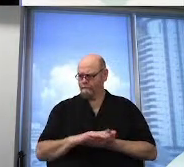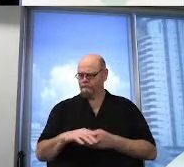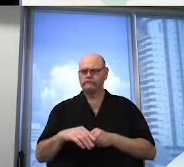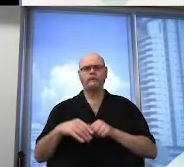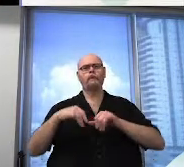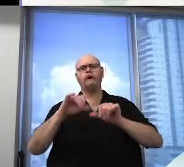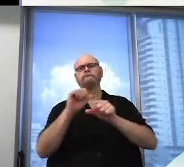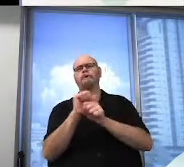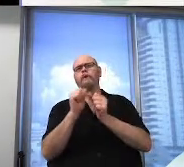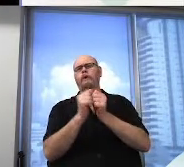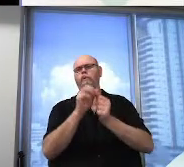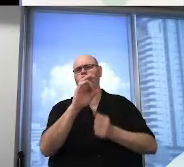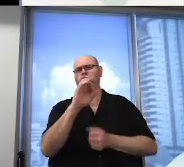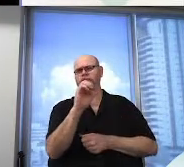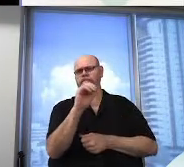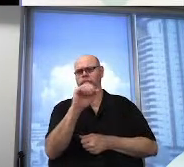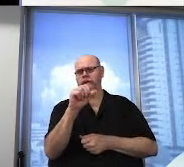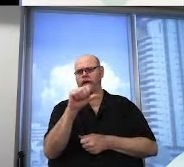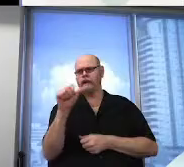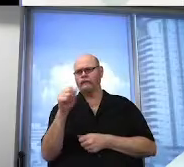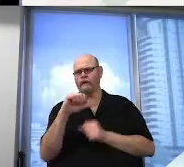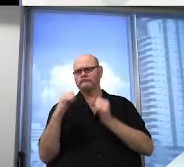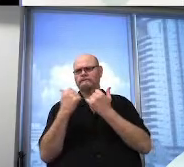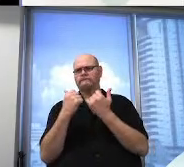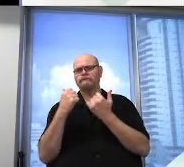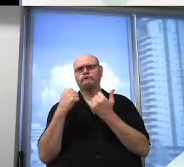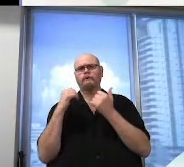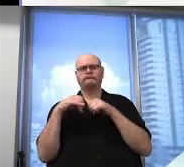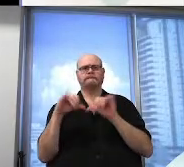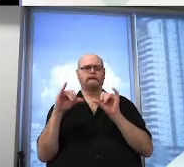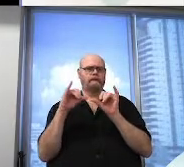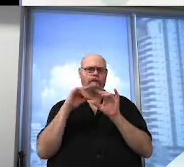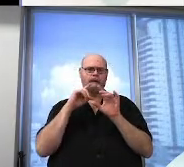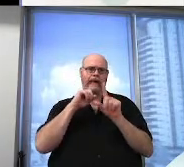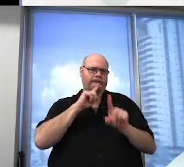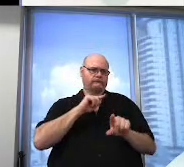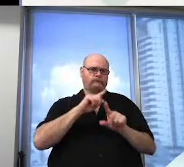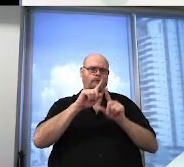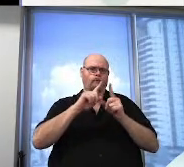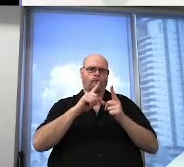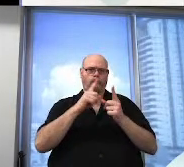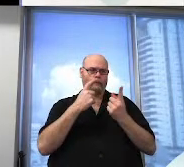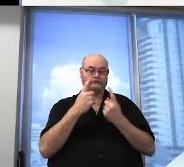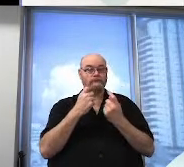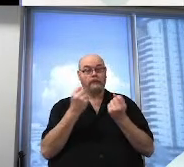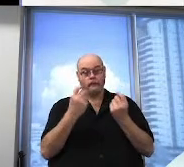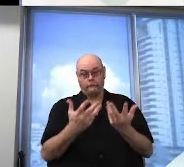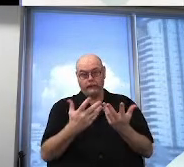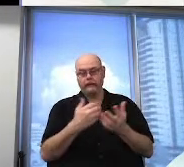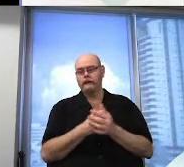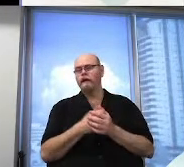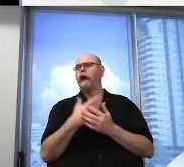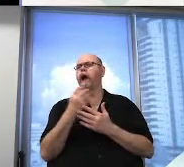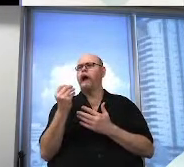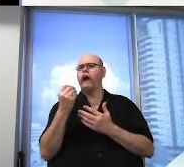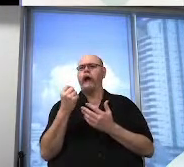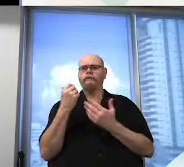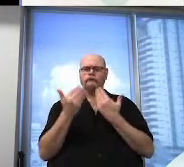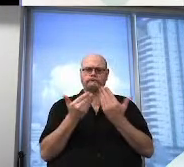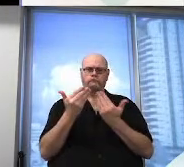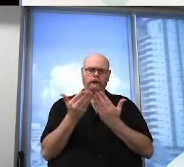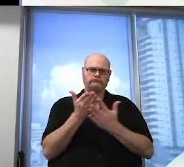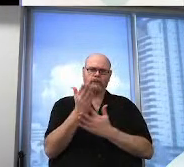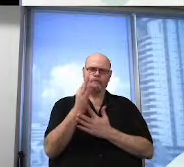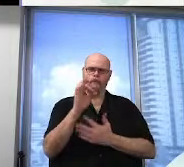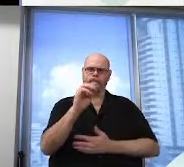with FEMA and the appropriate agencies to continue answering questions if there are any. But there is a process